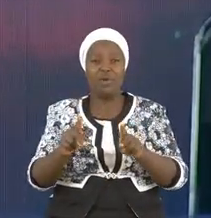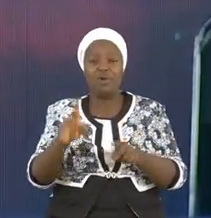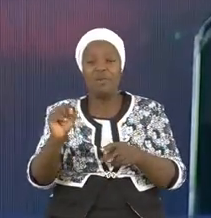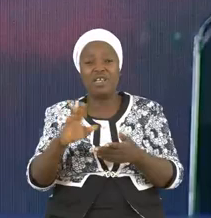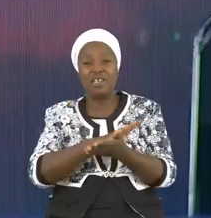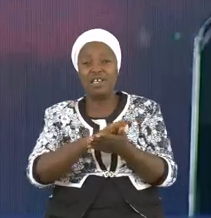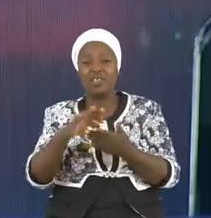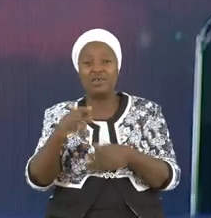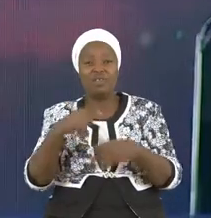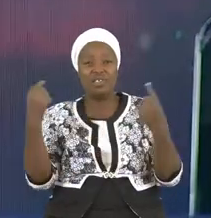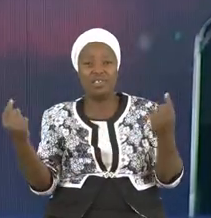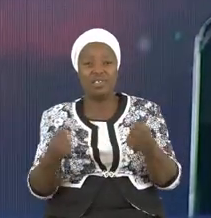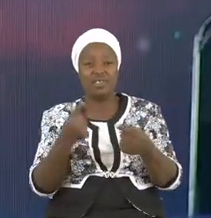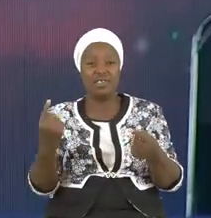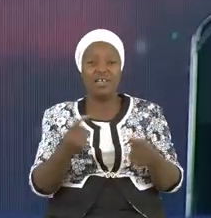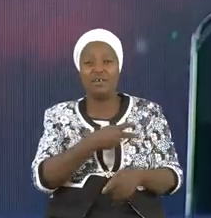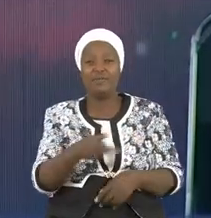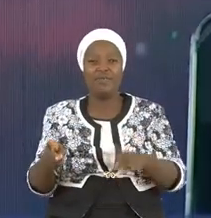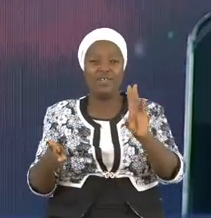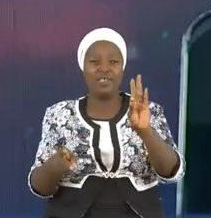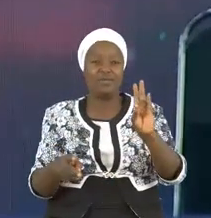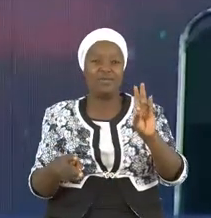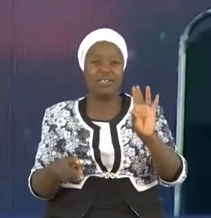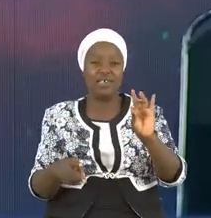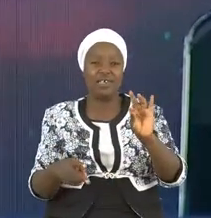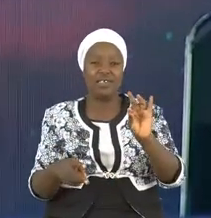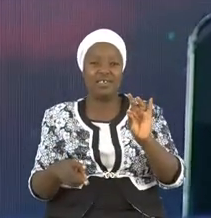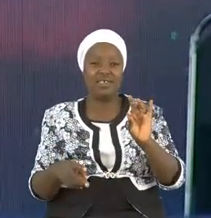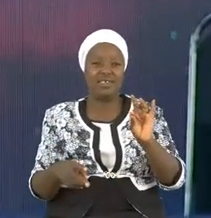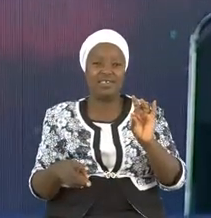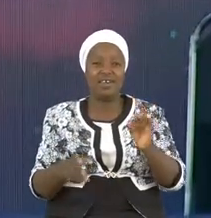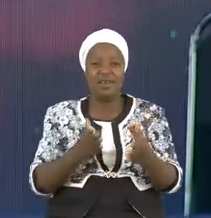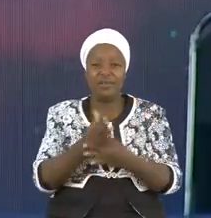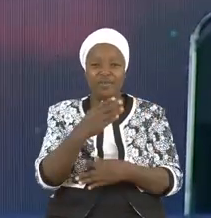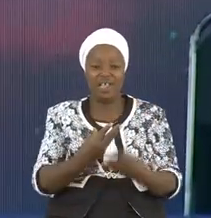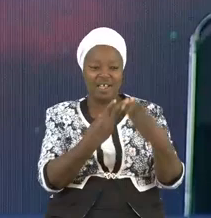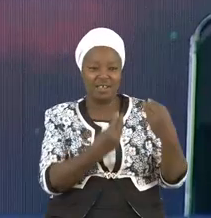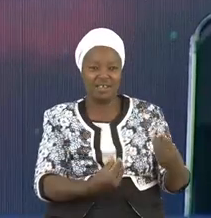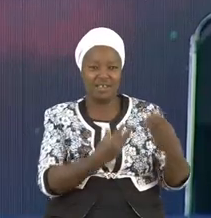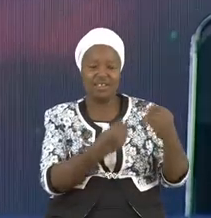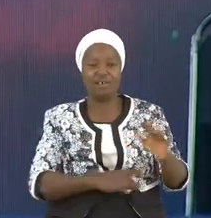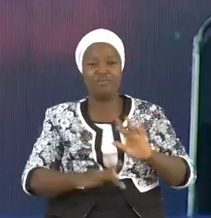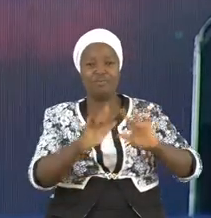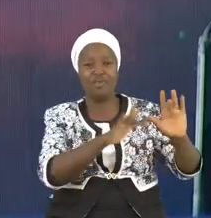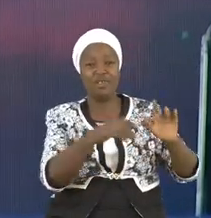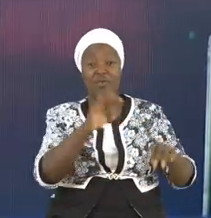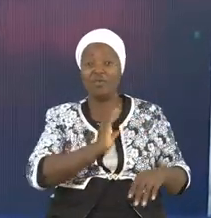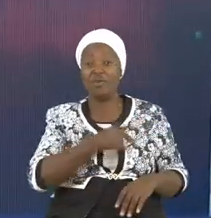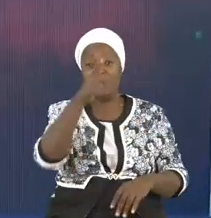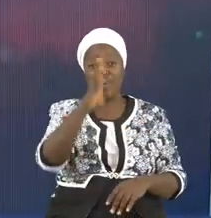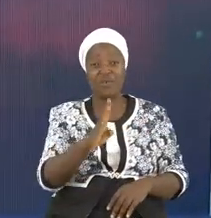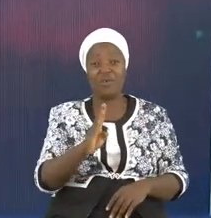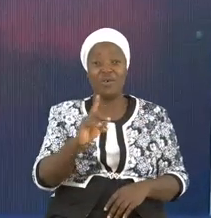Verse 78, through the tender mercy of our God, whereby the